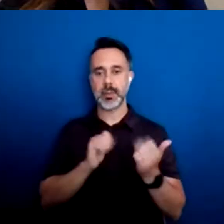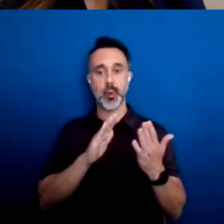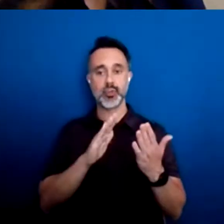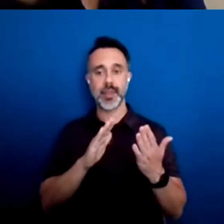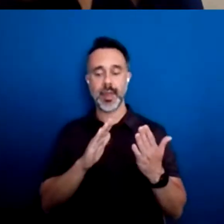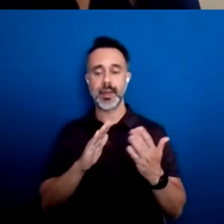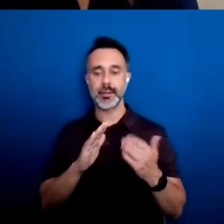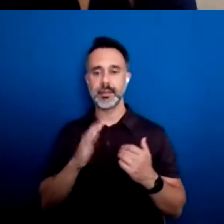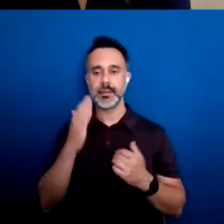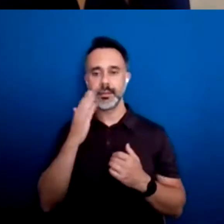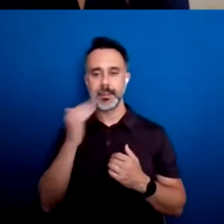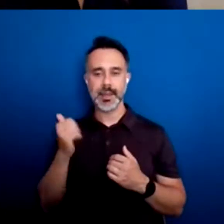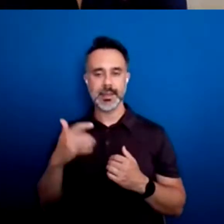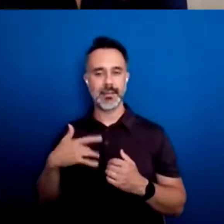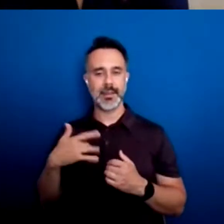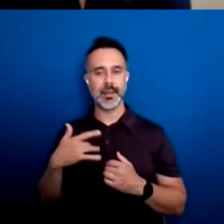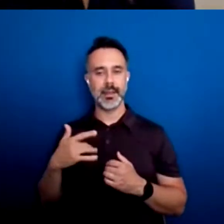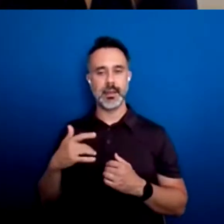because I think there's a lot